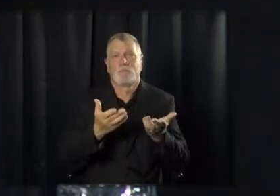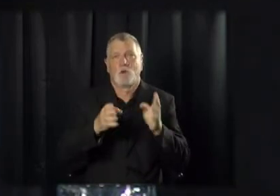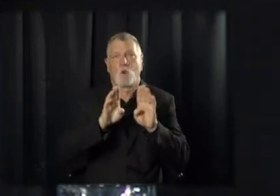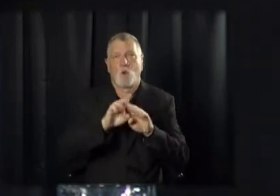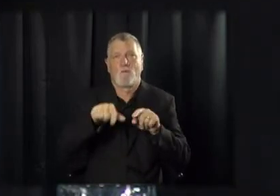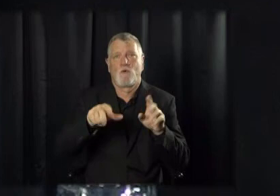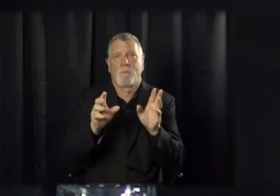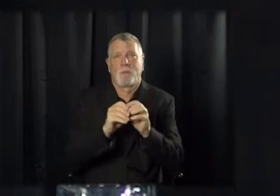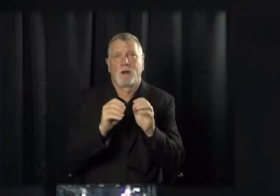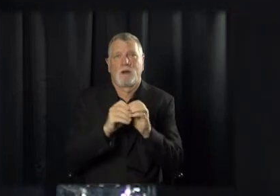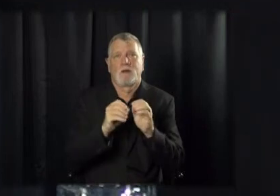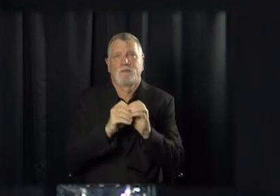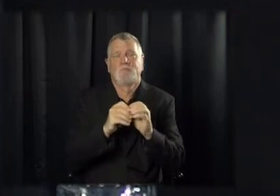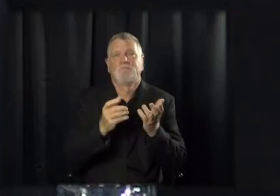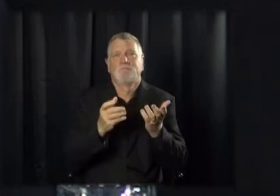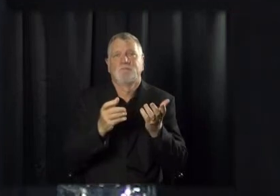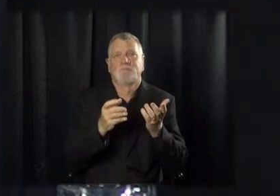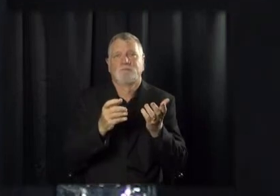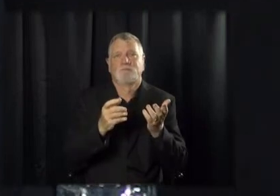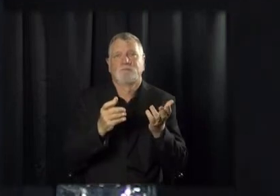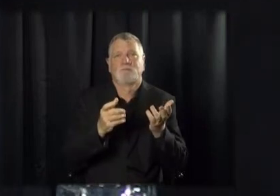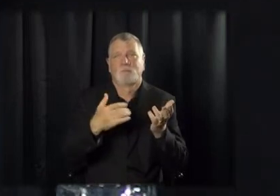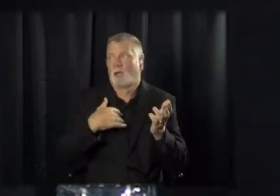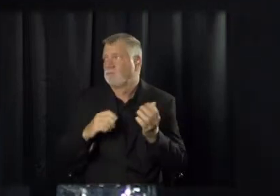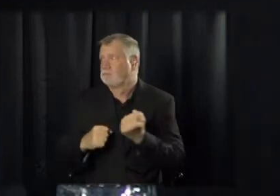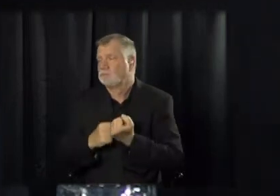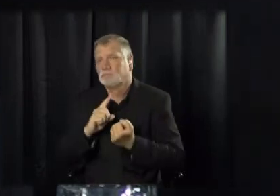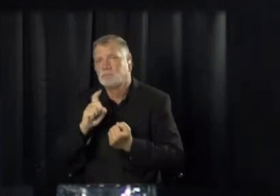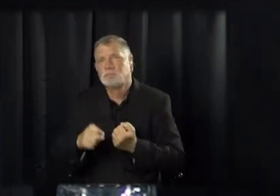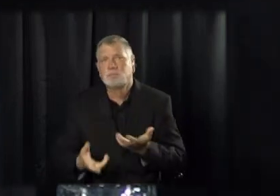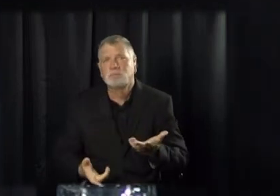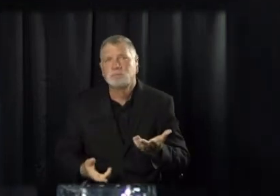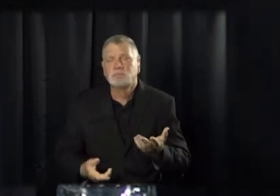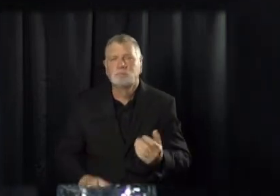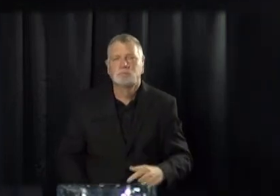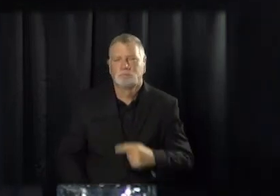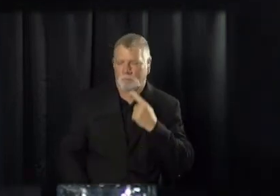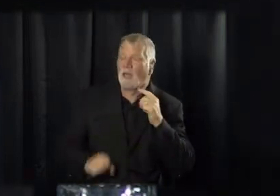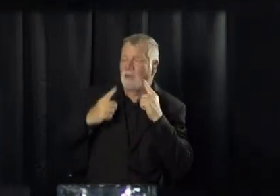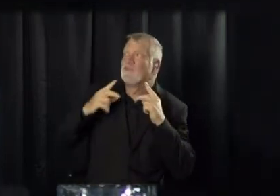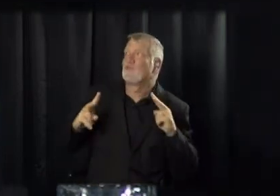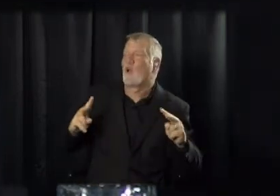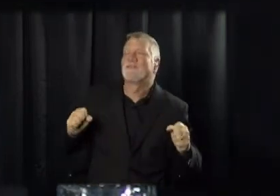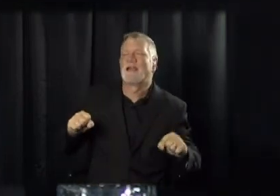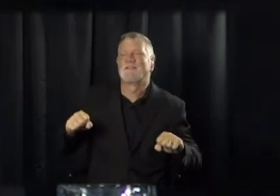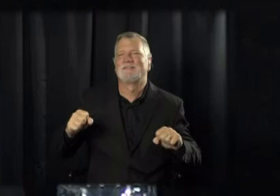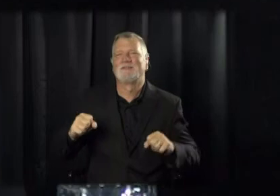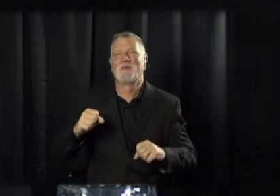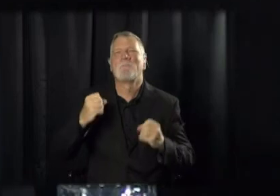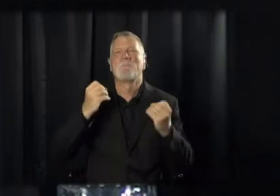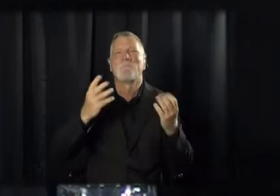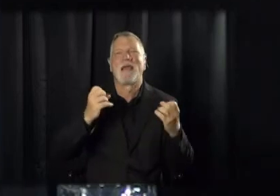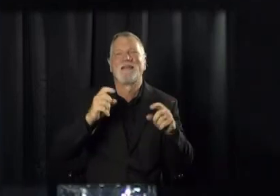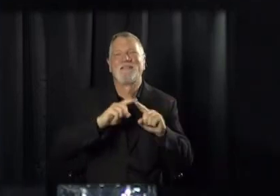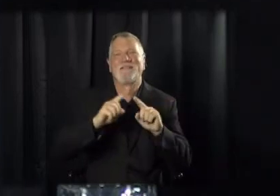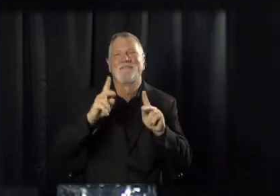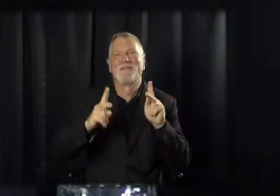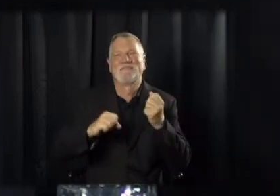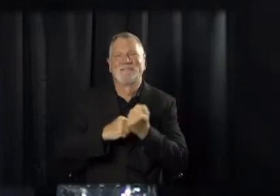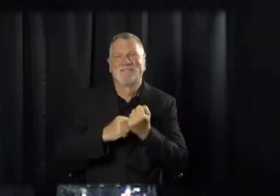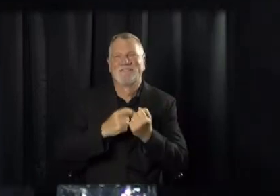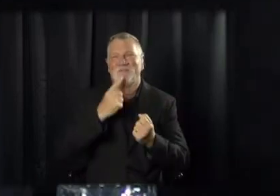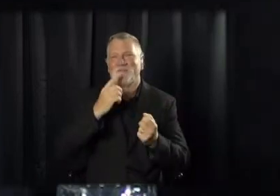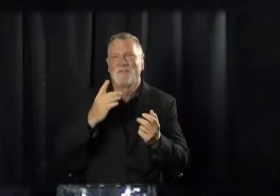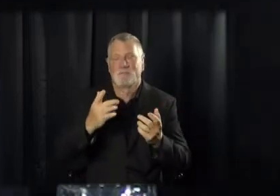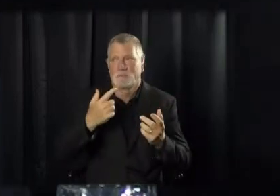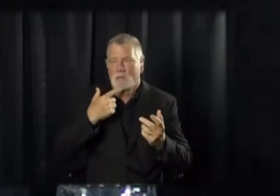adjourn this meeting. Do I have a second? Second. You have multiple seconds. All